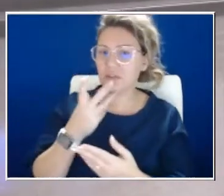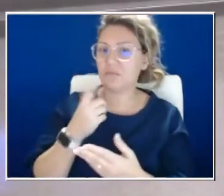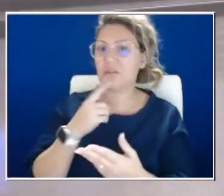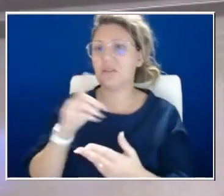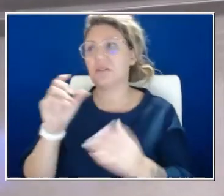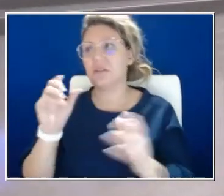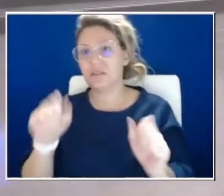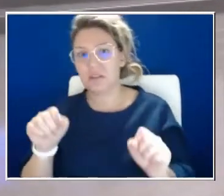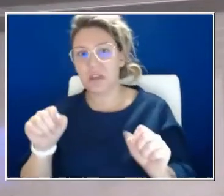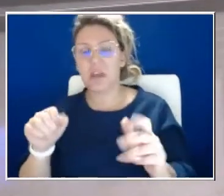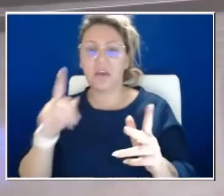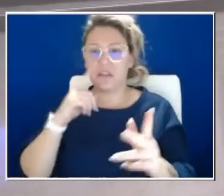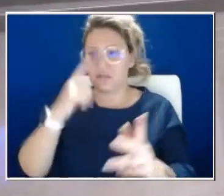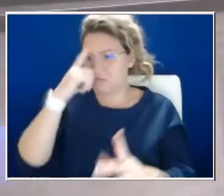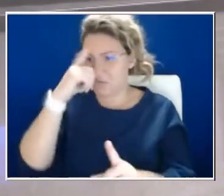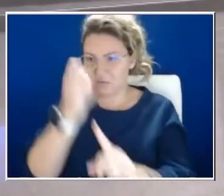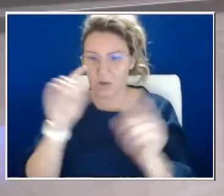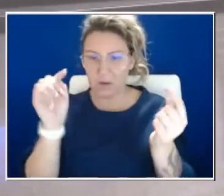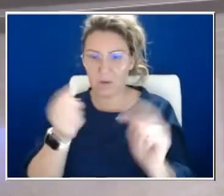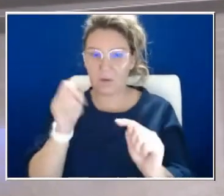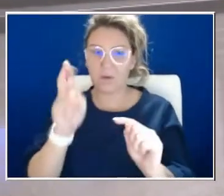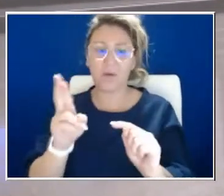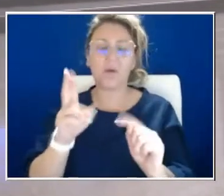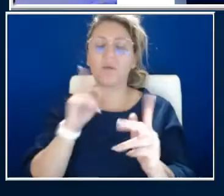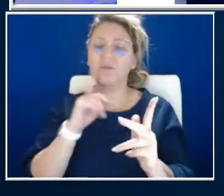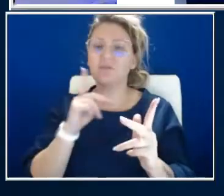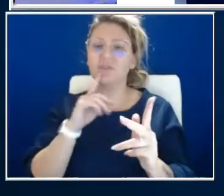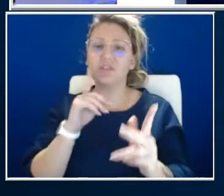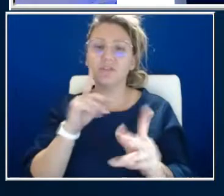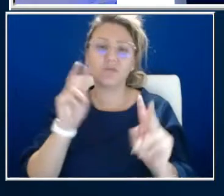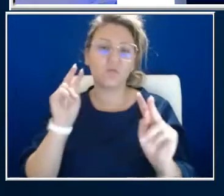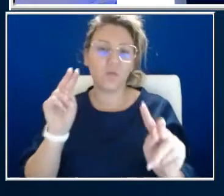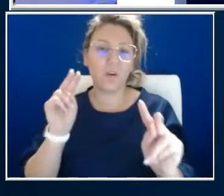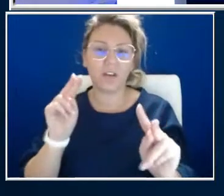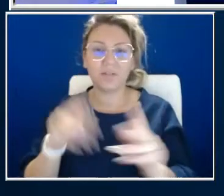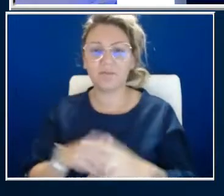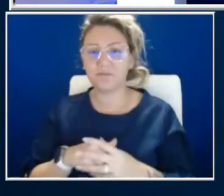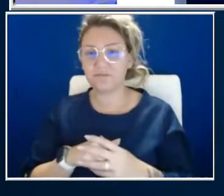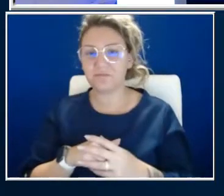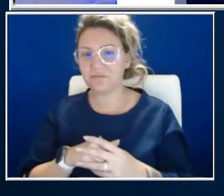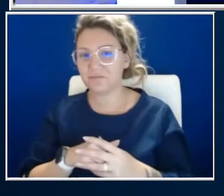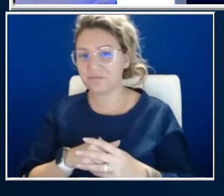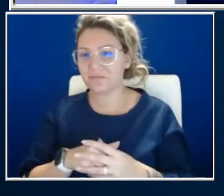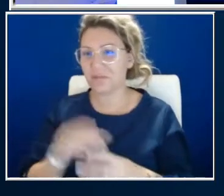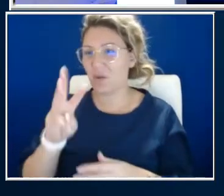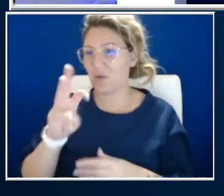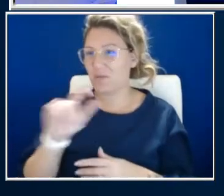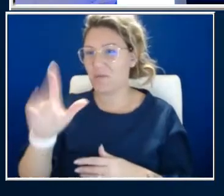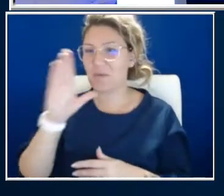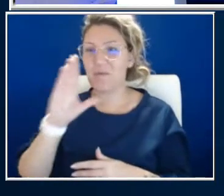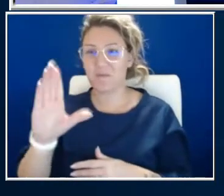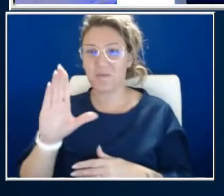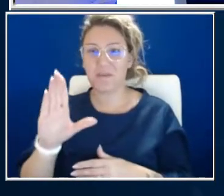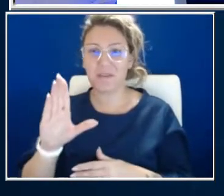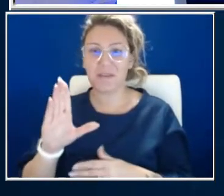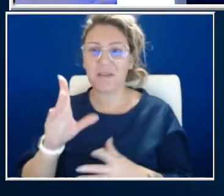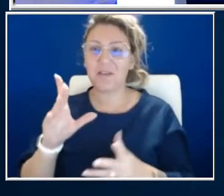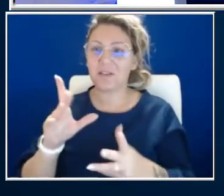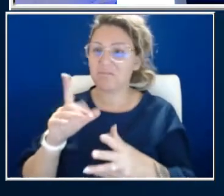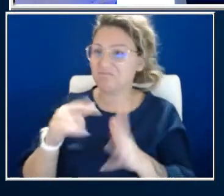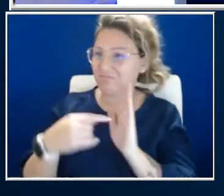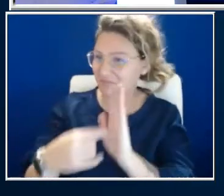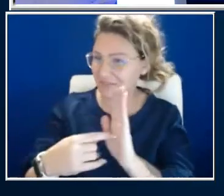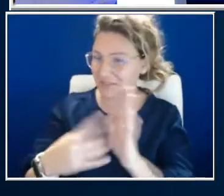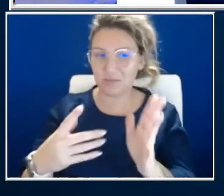it, or he can tell us to just keep an eye on him. I want you to put Will to the test here in just a moment, but Dr. Smith, how great has this been for you?